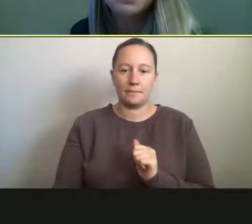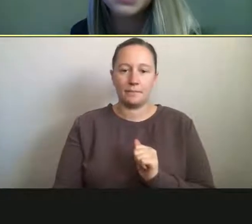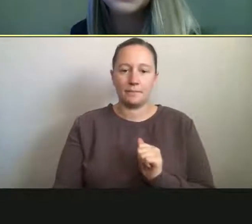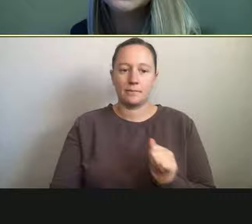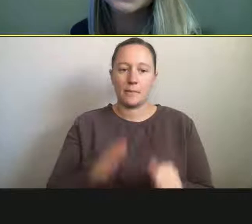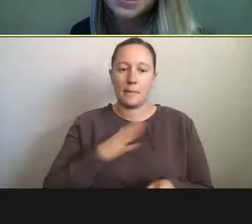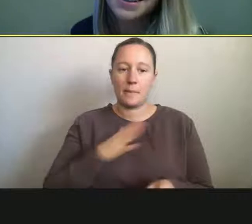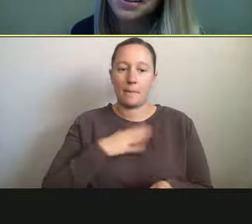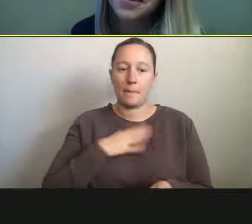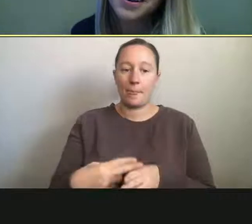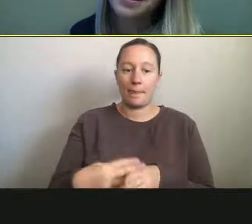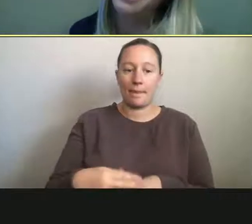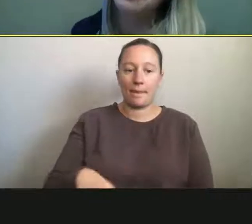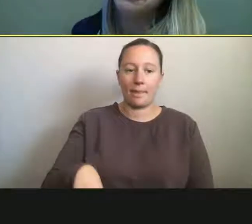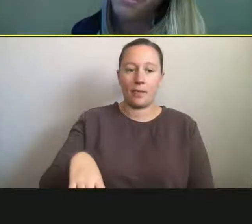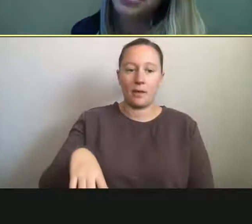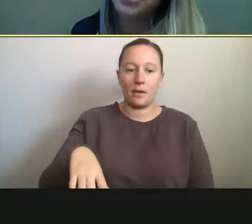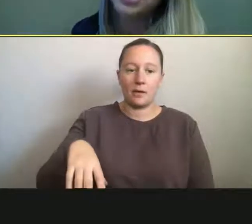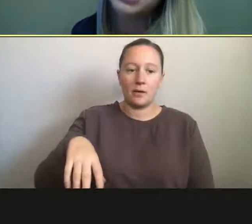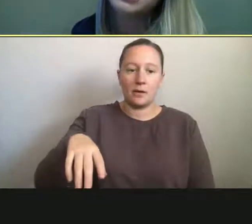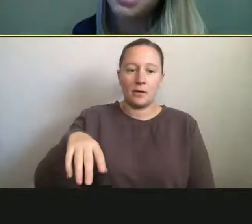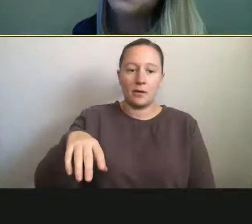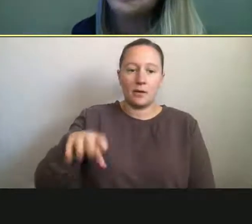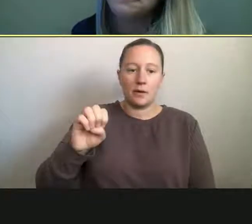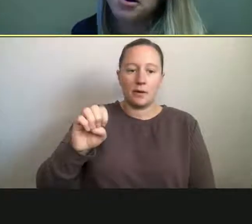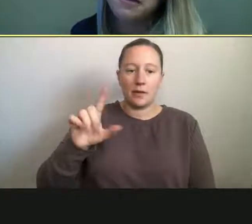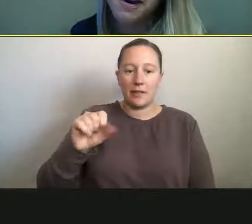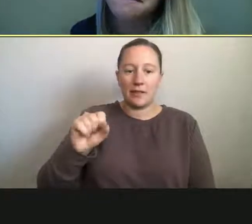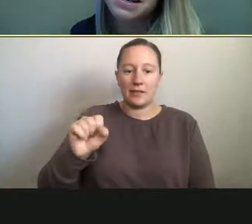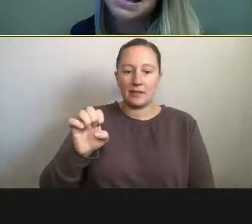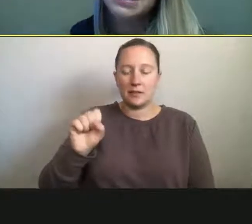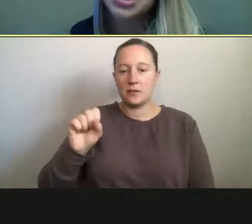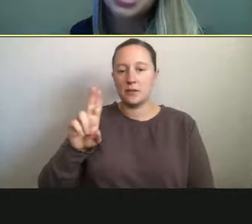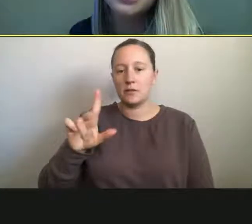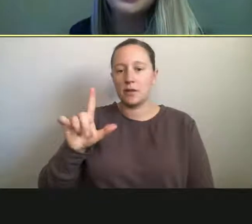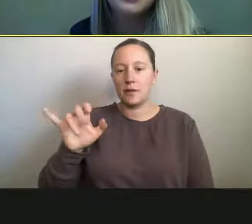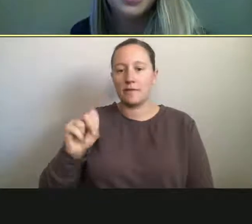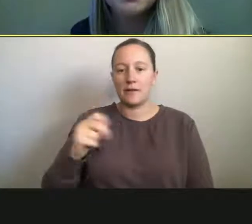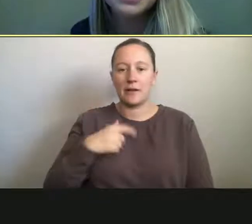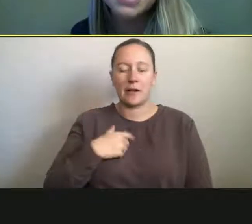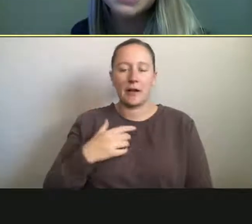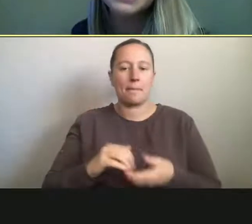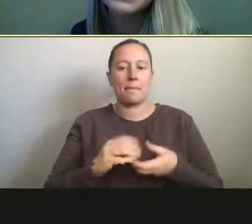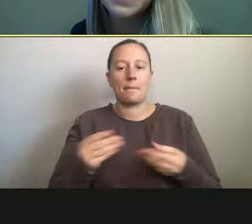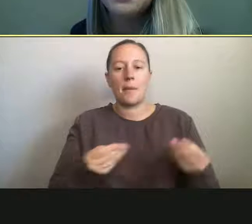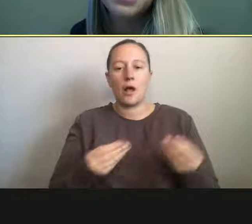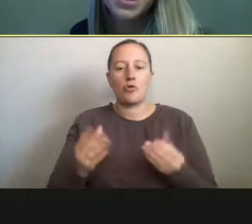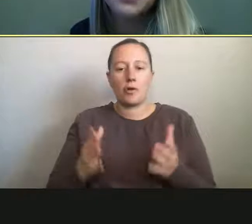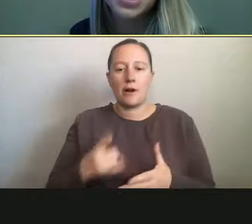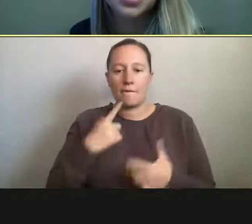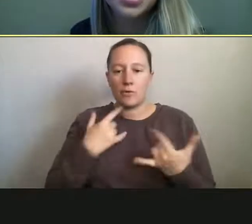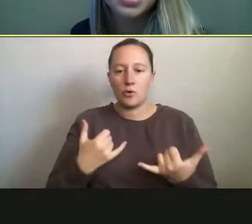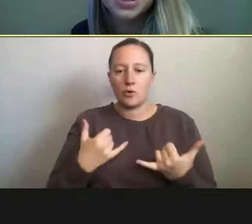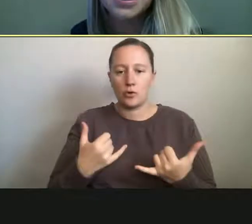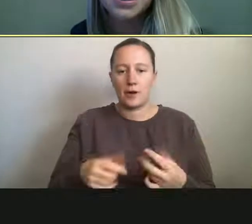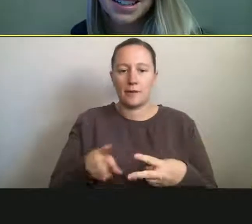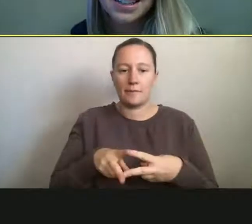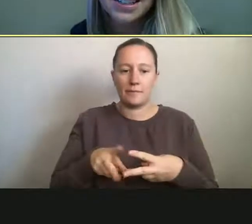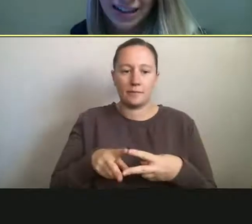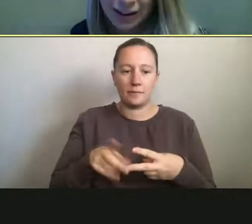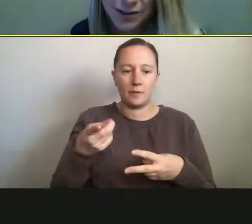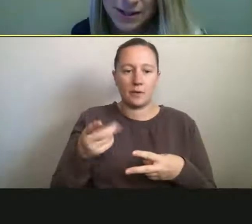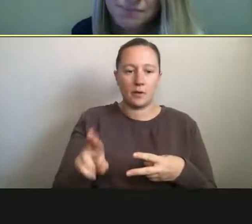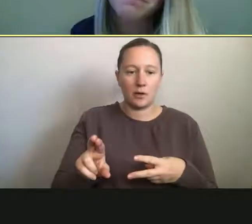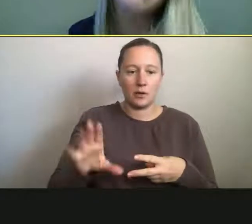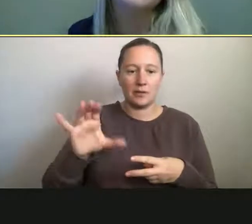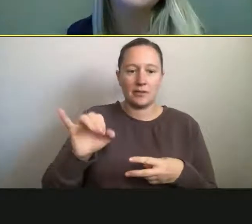My name is Elise Sullivan. I'm your moderator today for the 45-minute session. And presenting today, we have Dr.